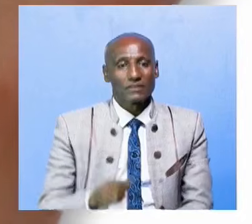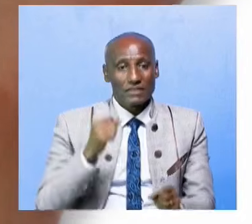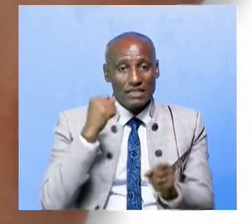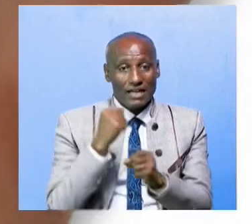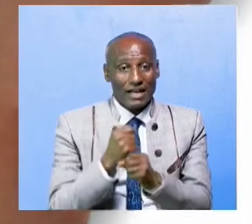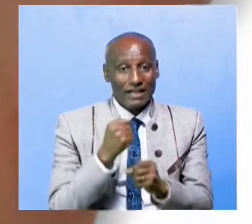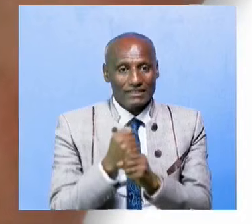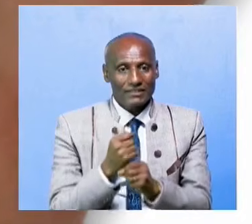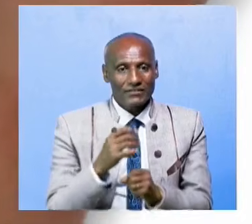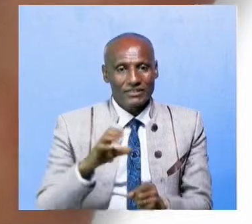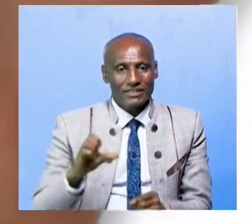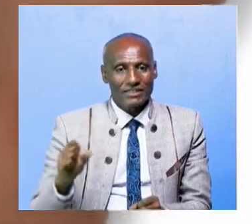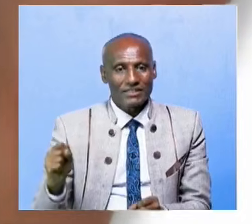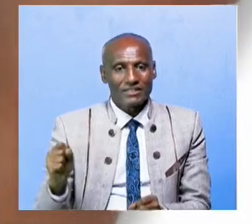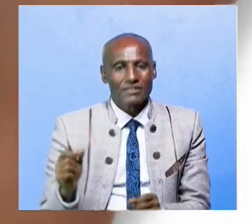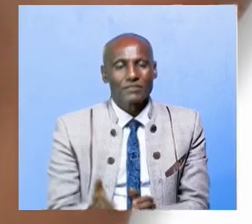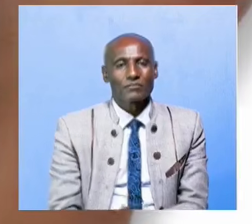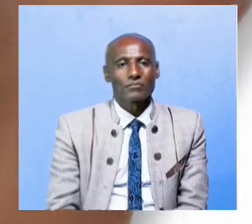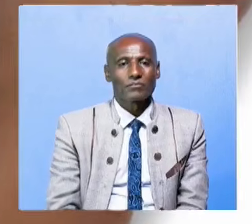activities.